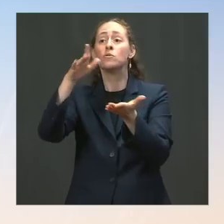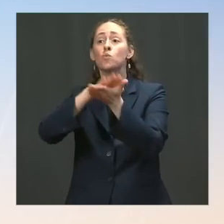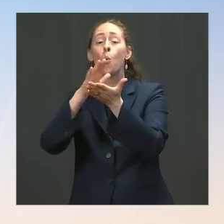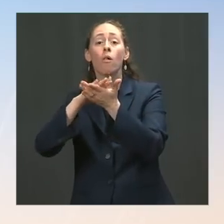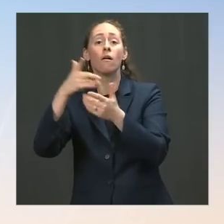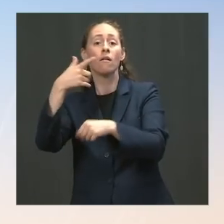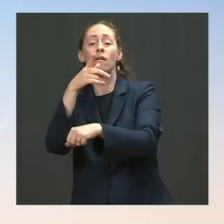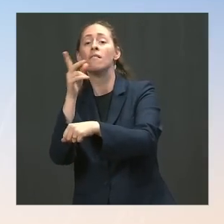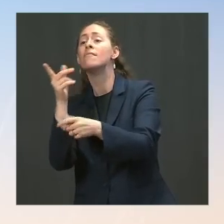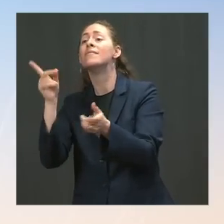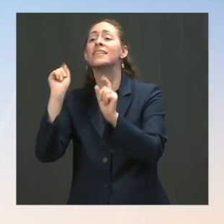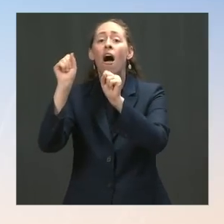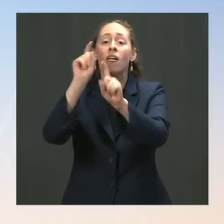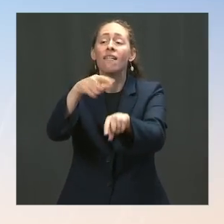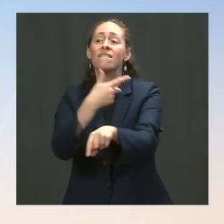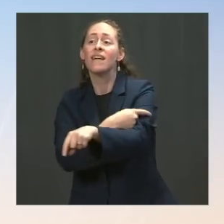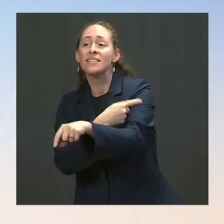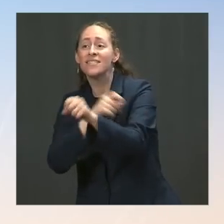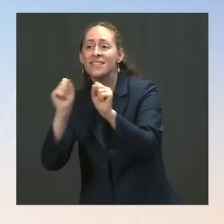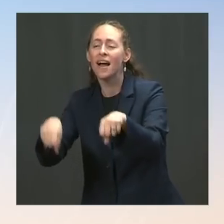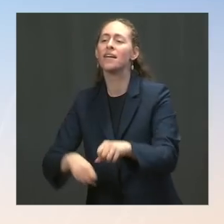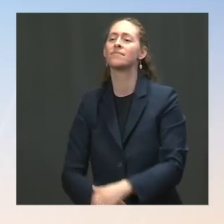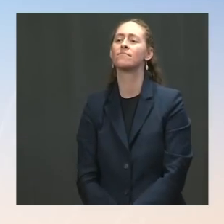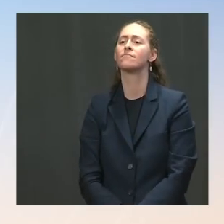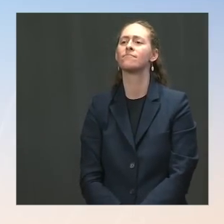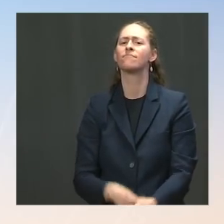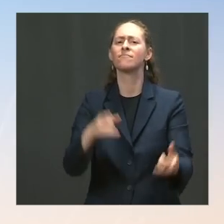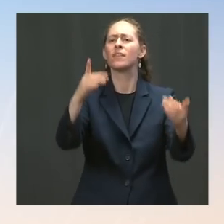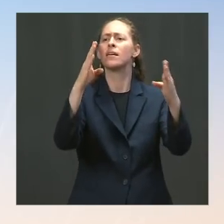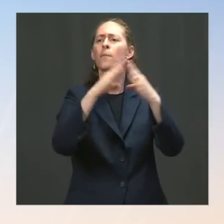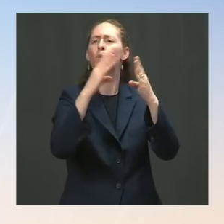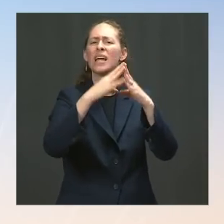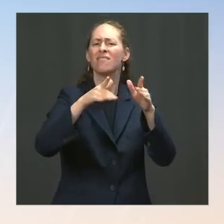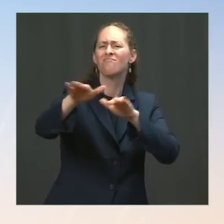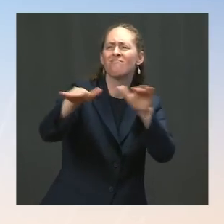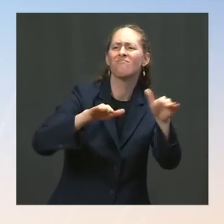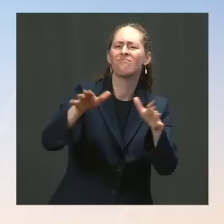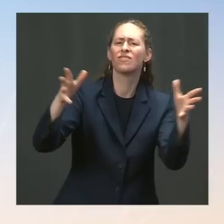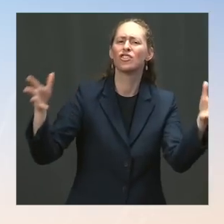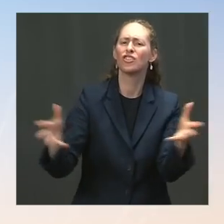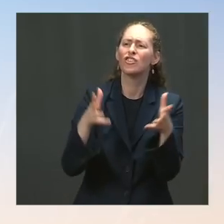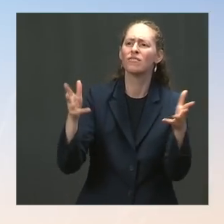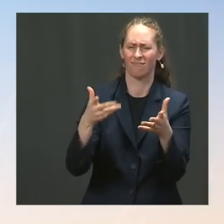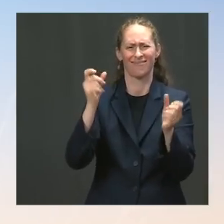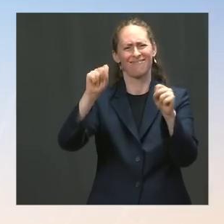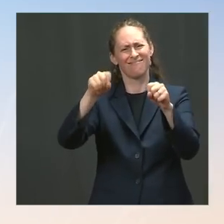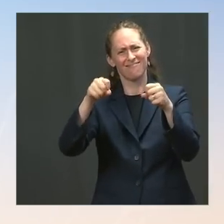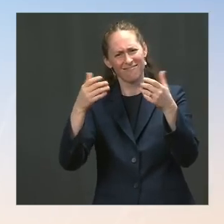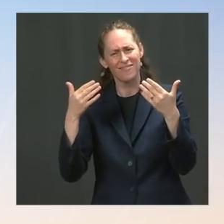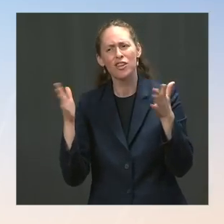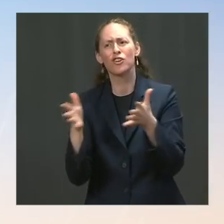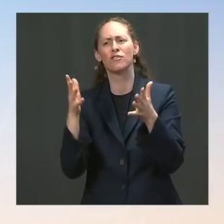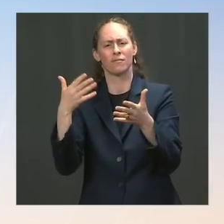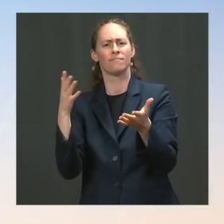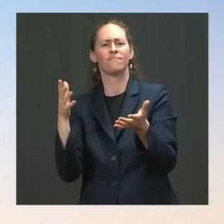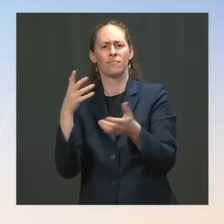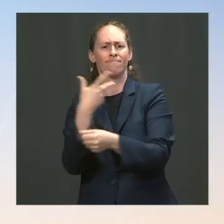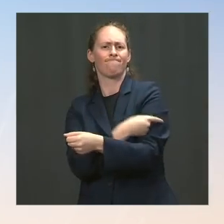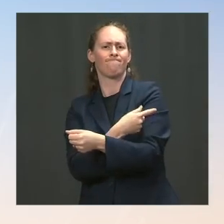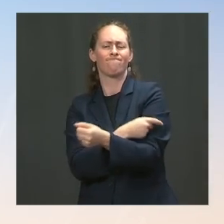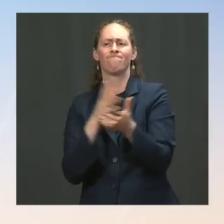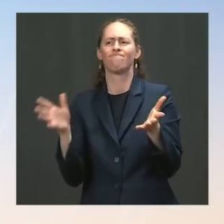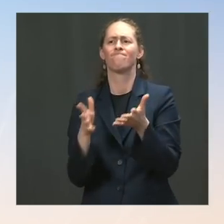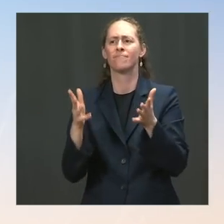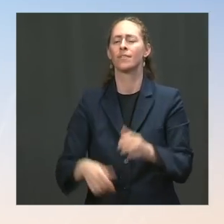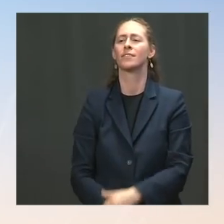community to build vaccine confidence. It's all hands on deck here. And to get creative with incentives. And I know I've heard